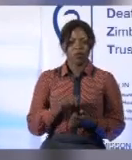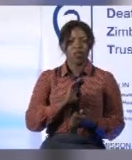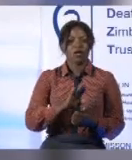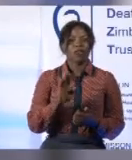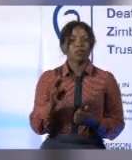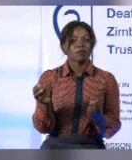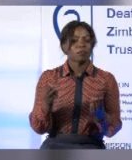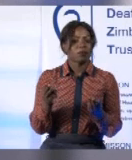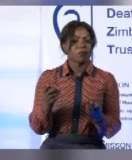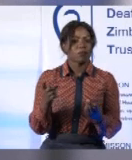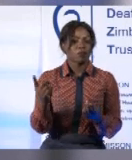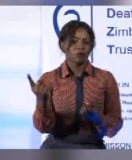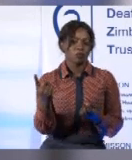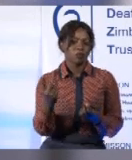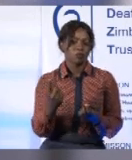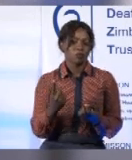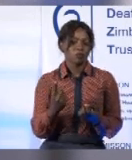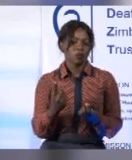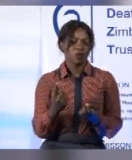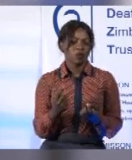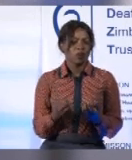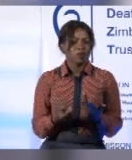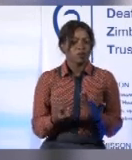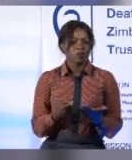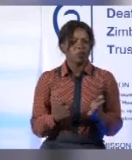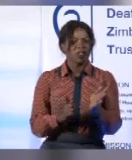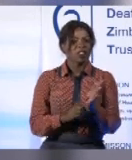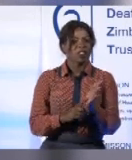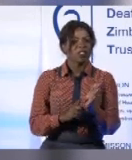you can notice, which for me to please this person,